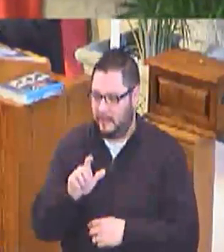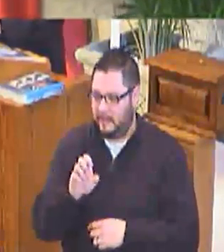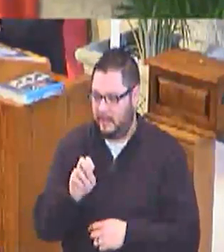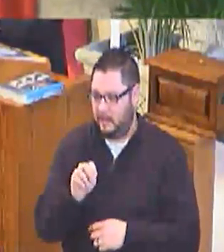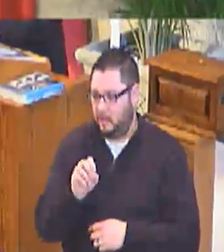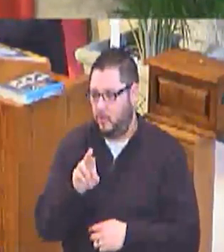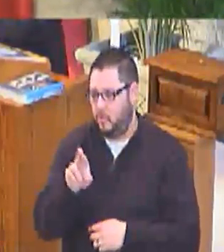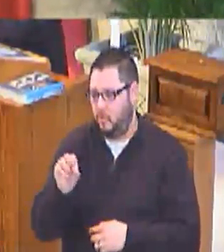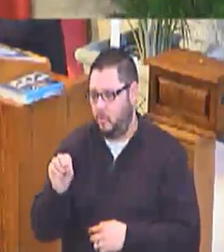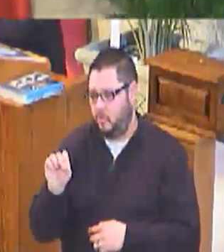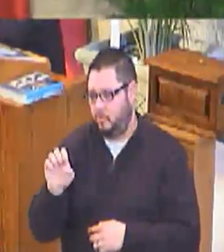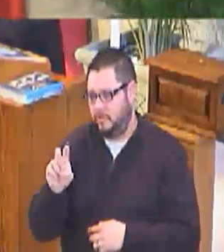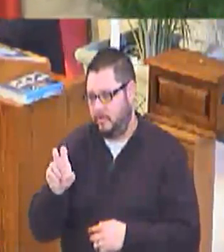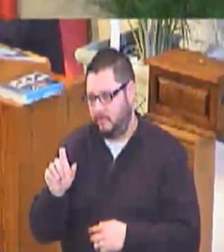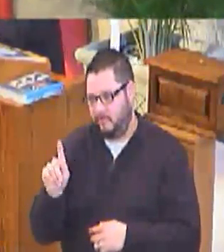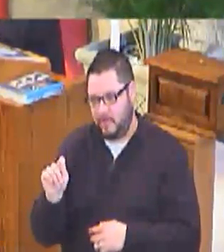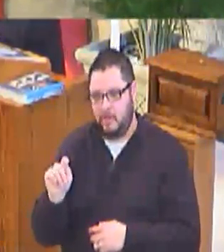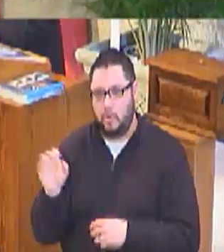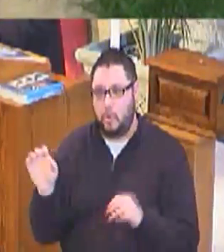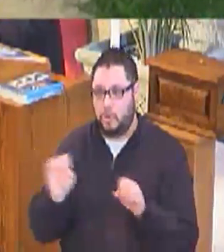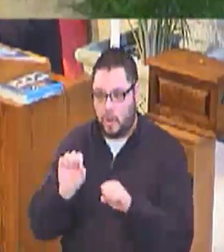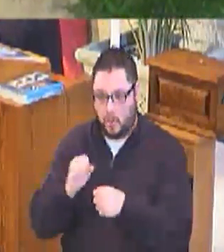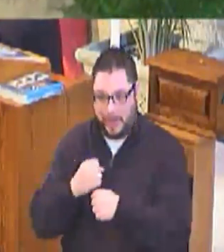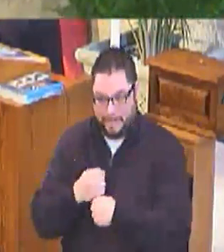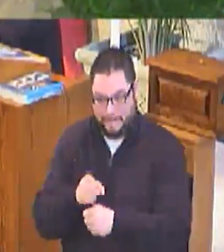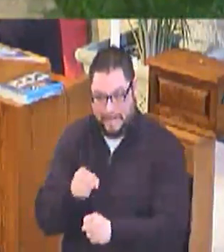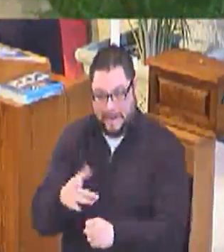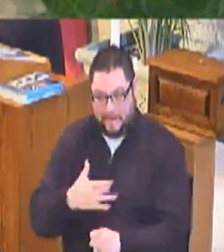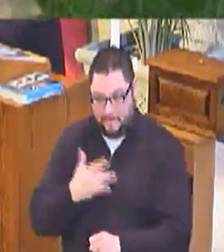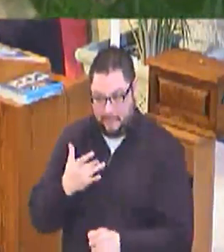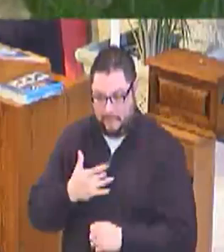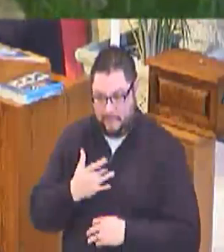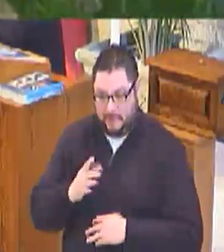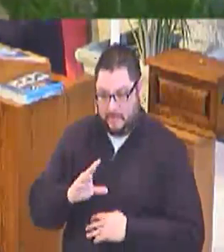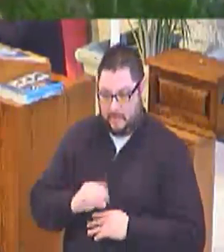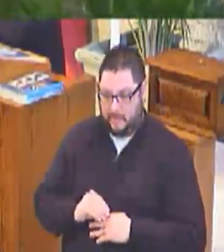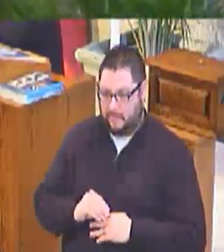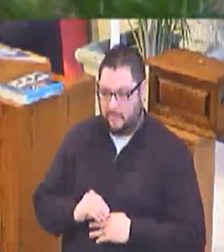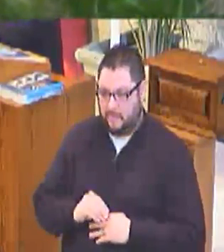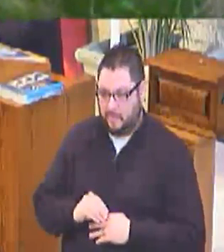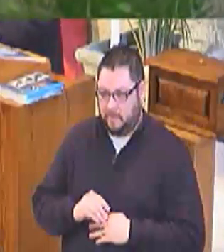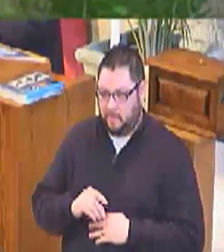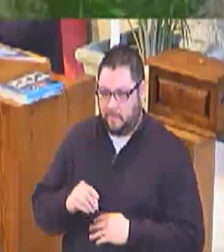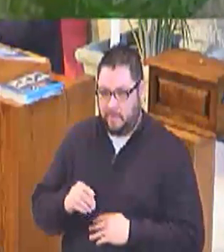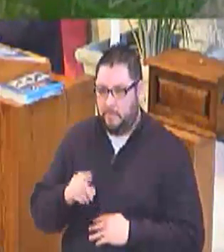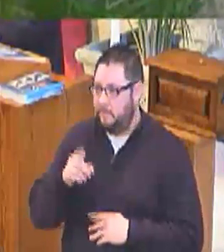says, "No one can make you feel inferior without your permission."